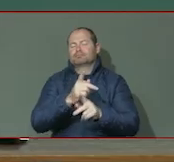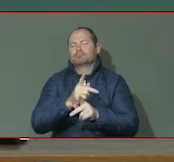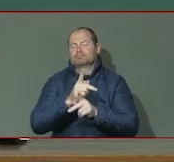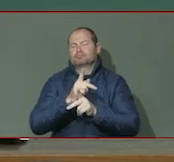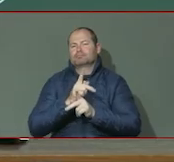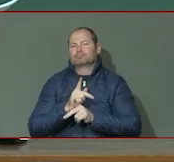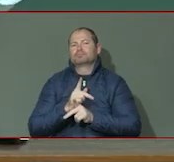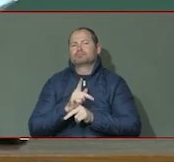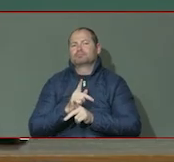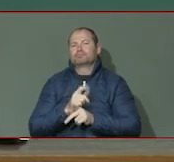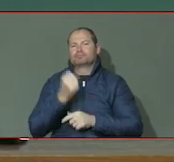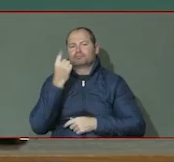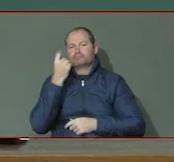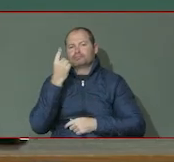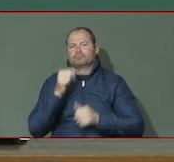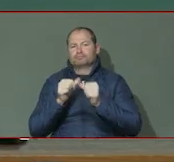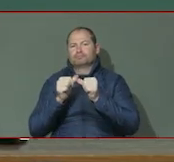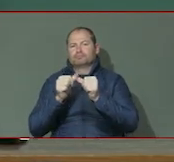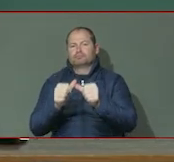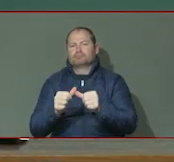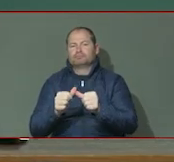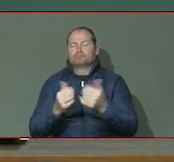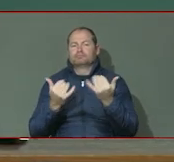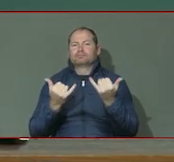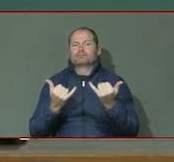we want to do the income tax paid.